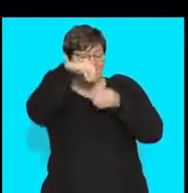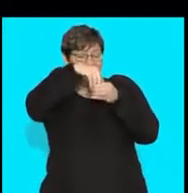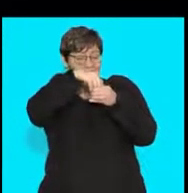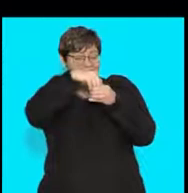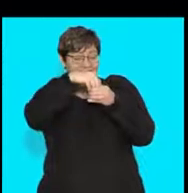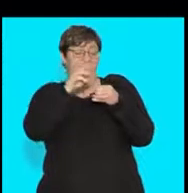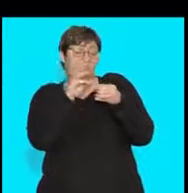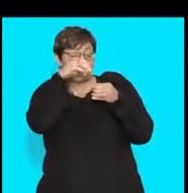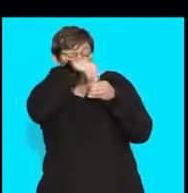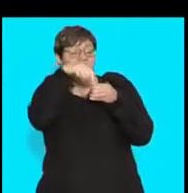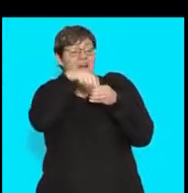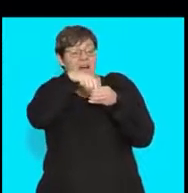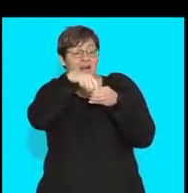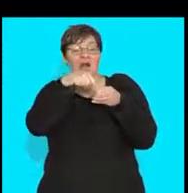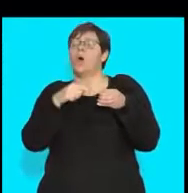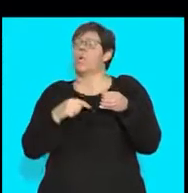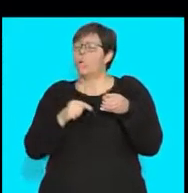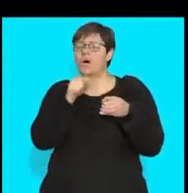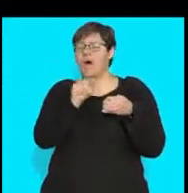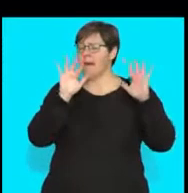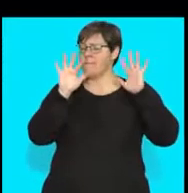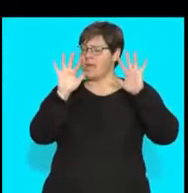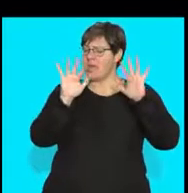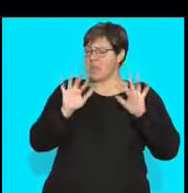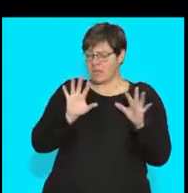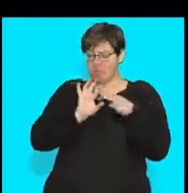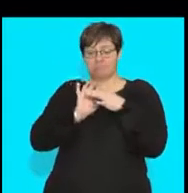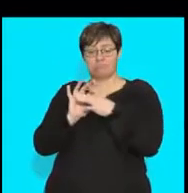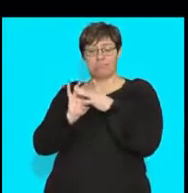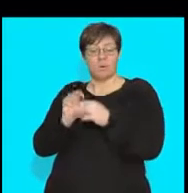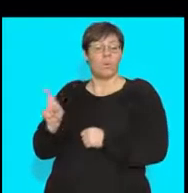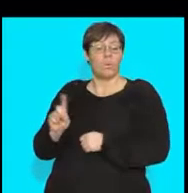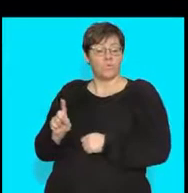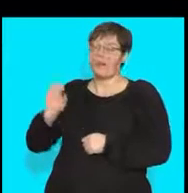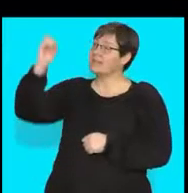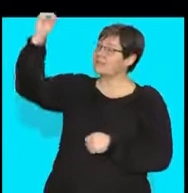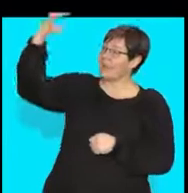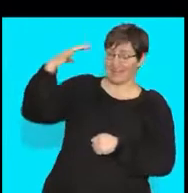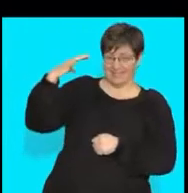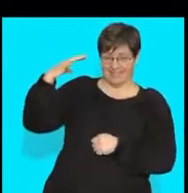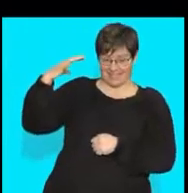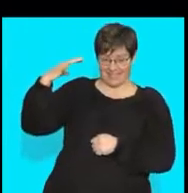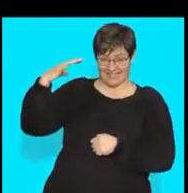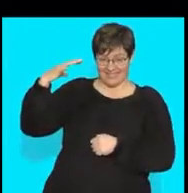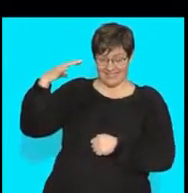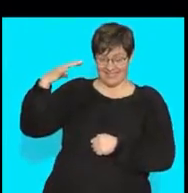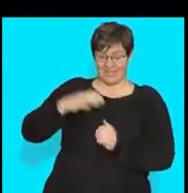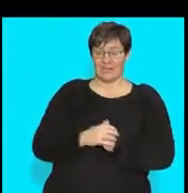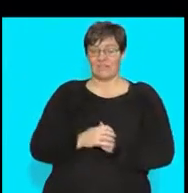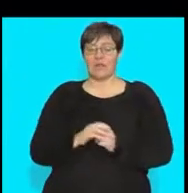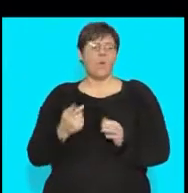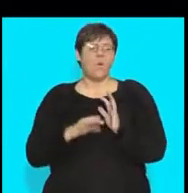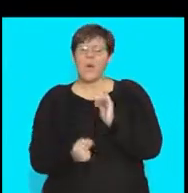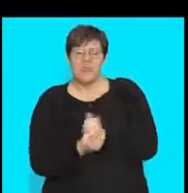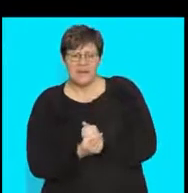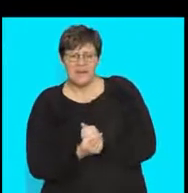that, chlorophyll has this amazing relationship with the sun. And what happens